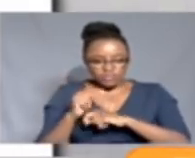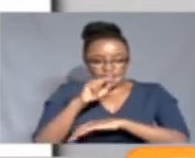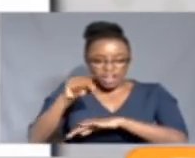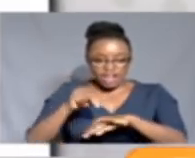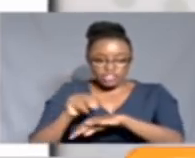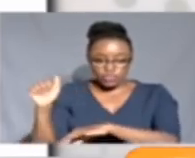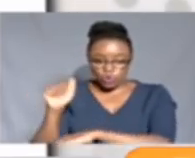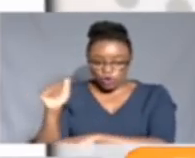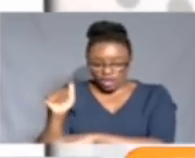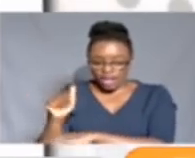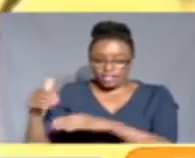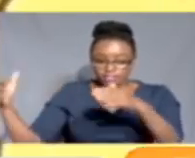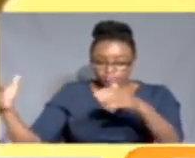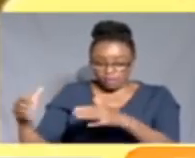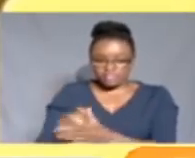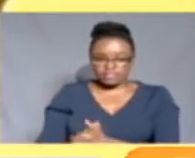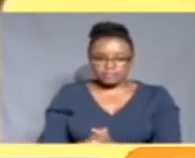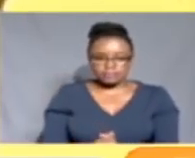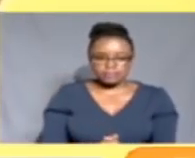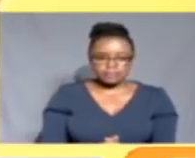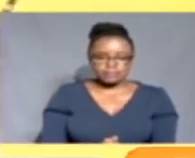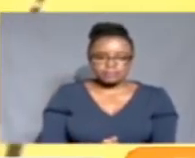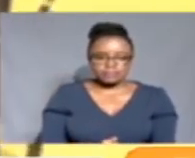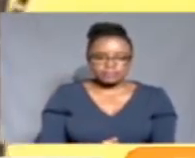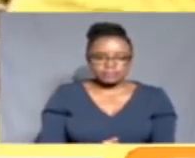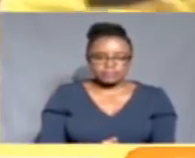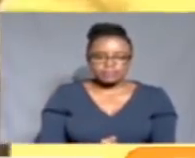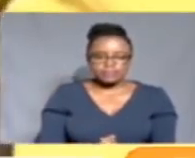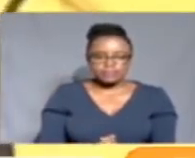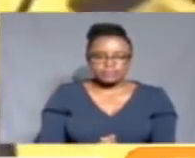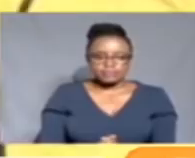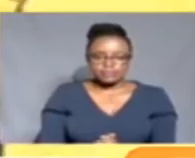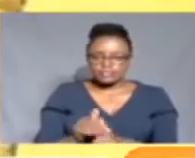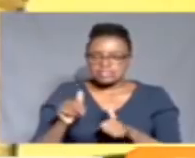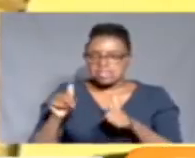National Alliance Party. Haya ndugu yangu.